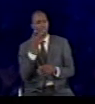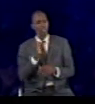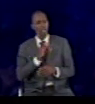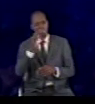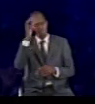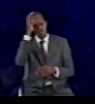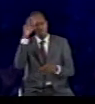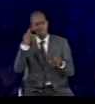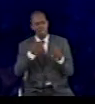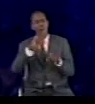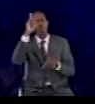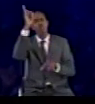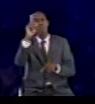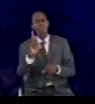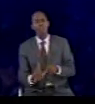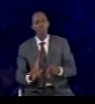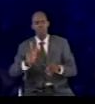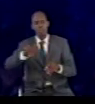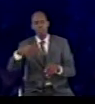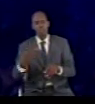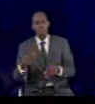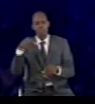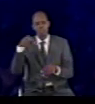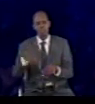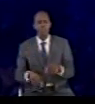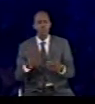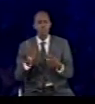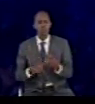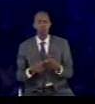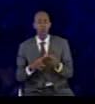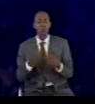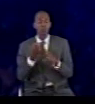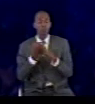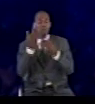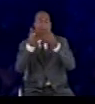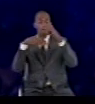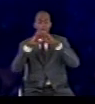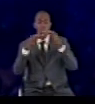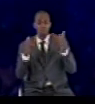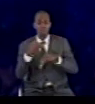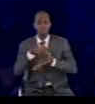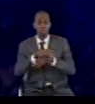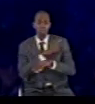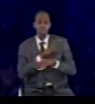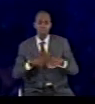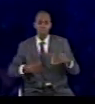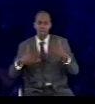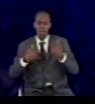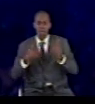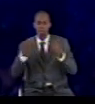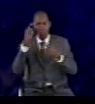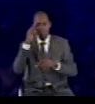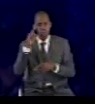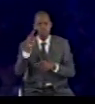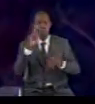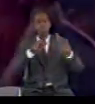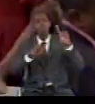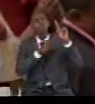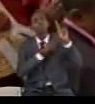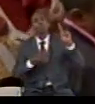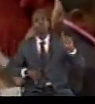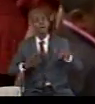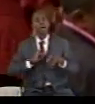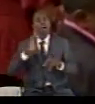falling down from heaven tonight the lord has come for you talk to god in prayer i said lord i will not be overcome of